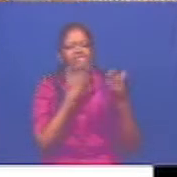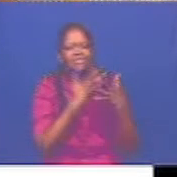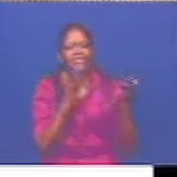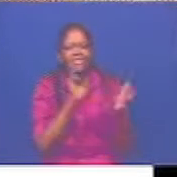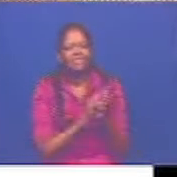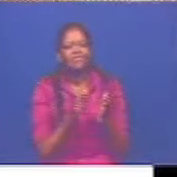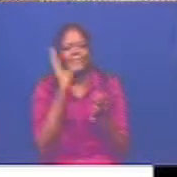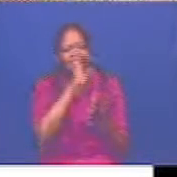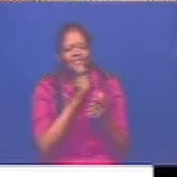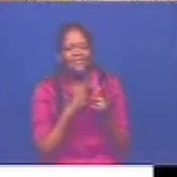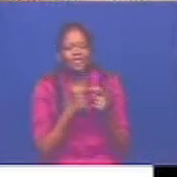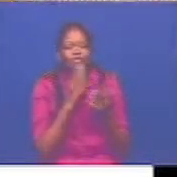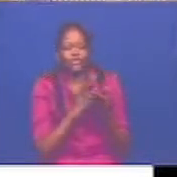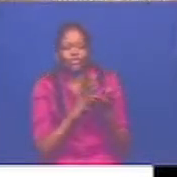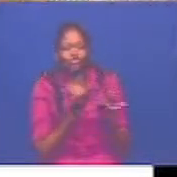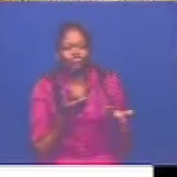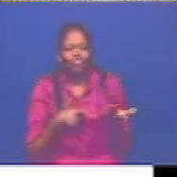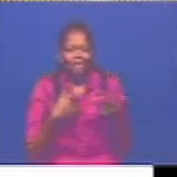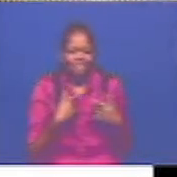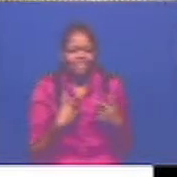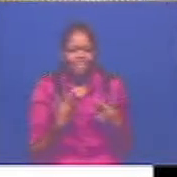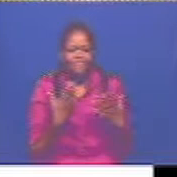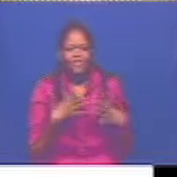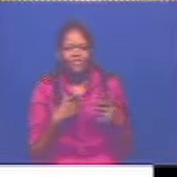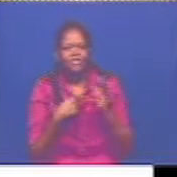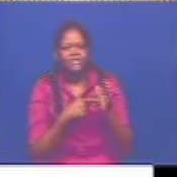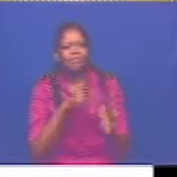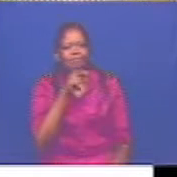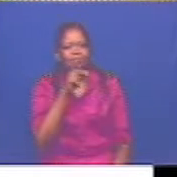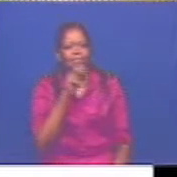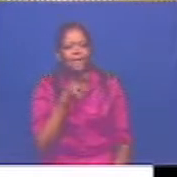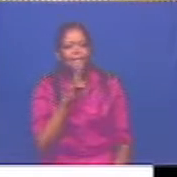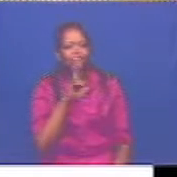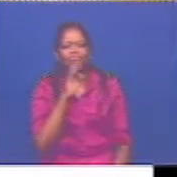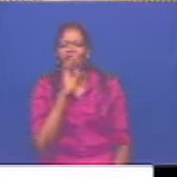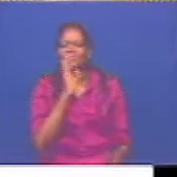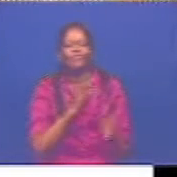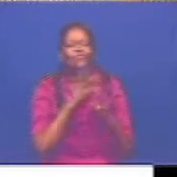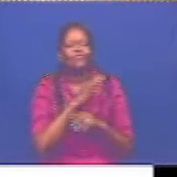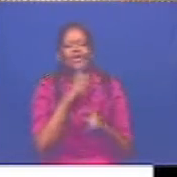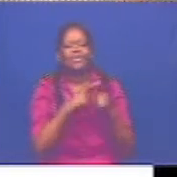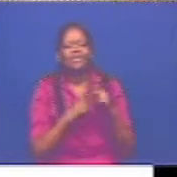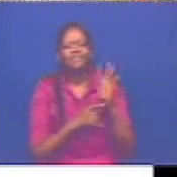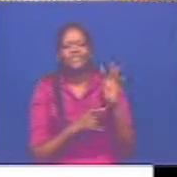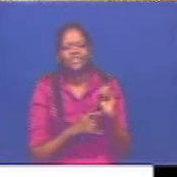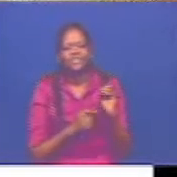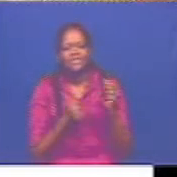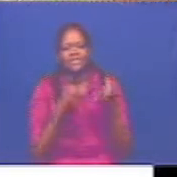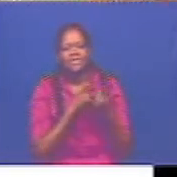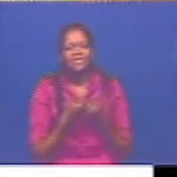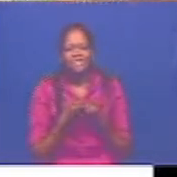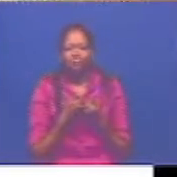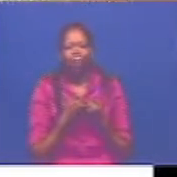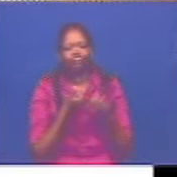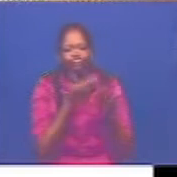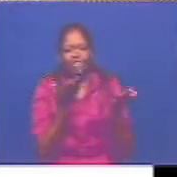lacking. And and by the way, we have someone like Kamaru, who's been in the industry for over 50 years. Yeah, exactly. The challenge I want to throw to you,